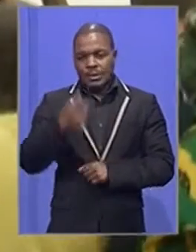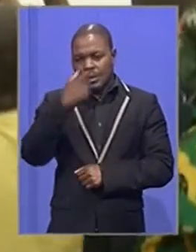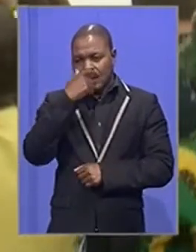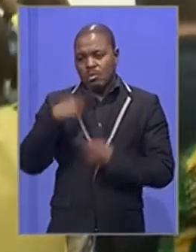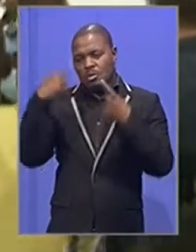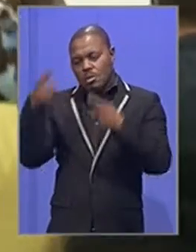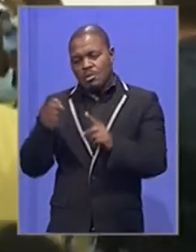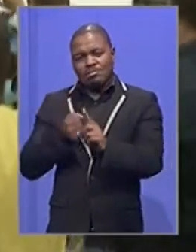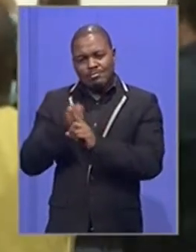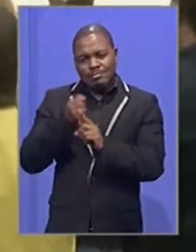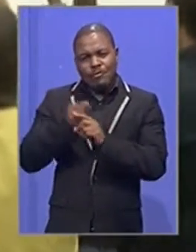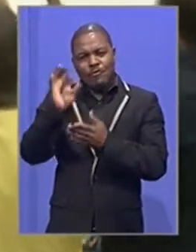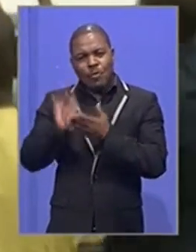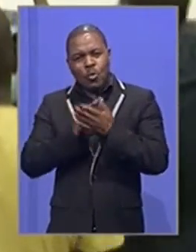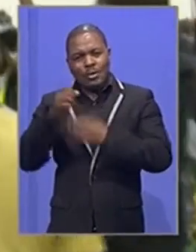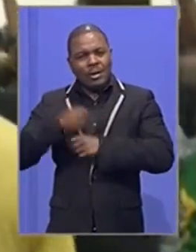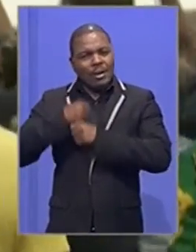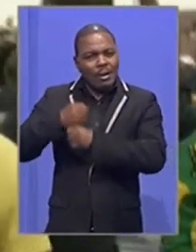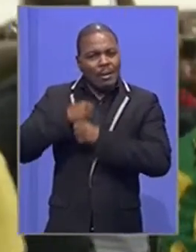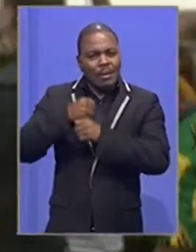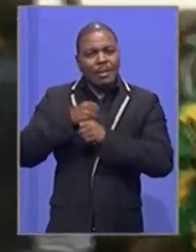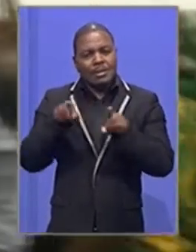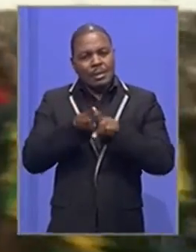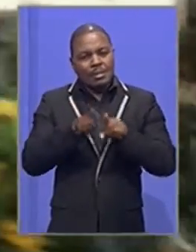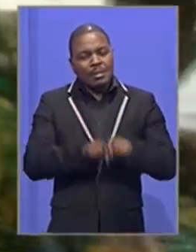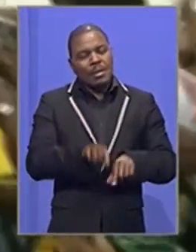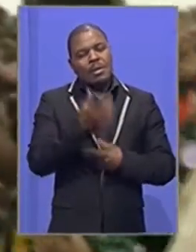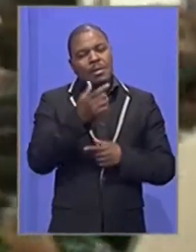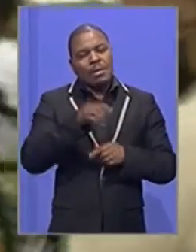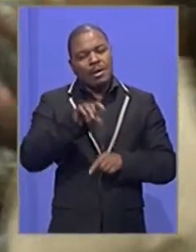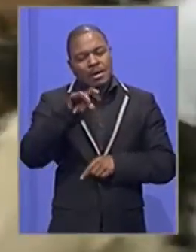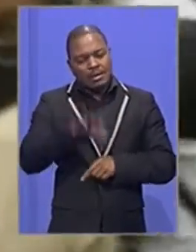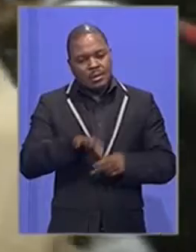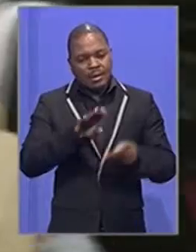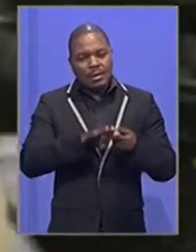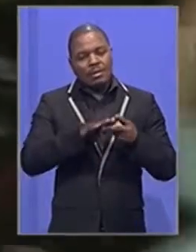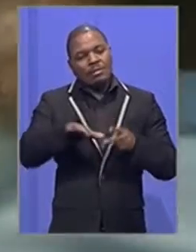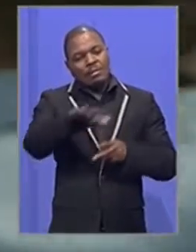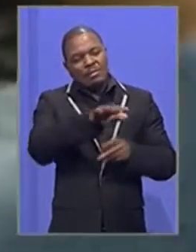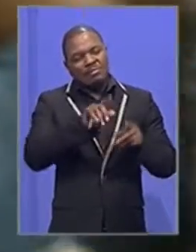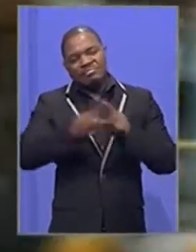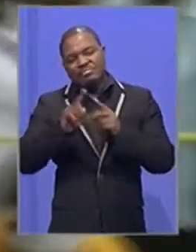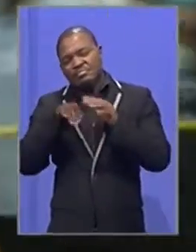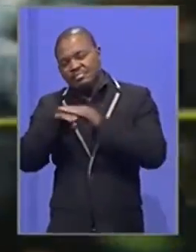ingokela dikgetho le fihlelletse Mfuleni, Khayelitsha le Rylands.